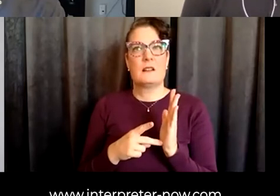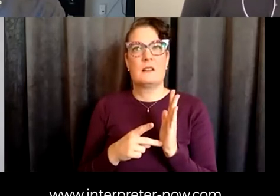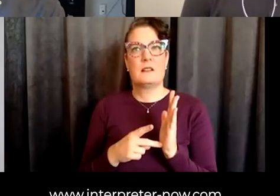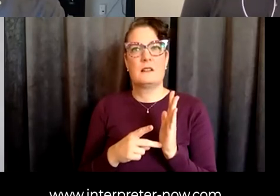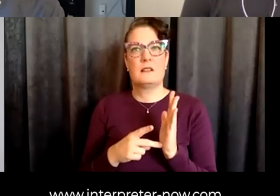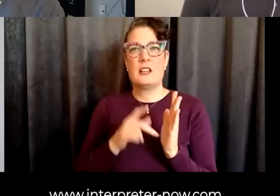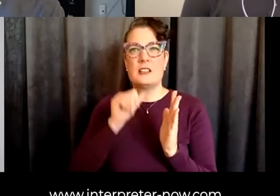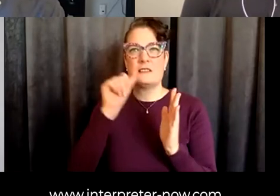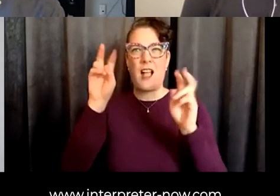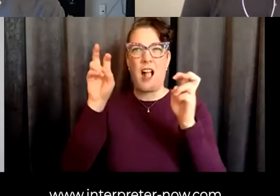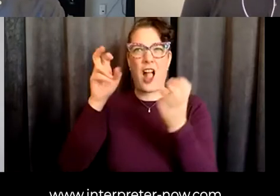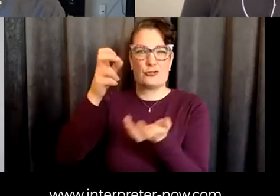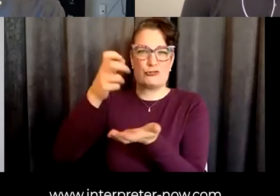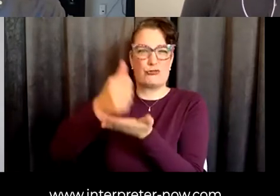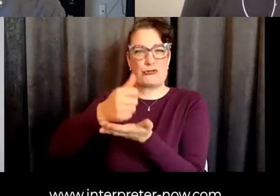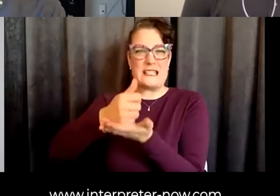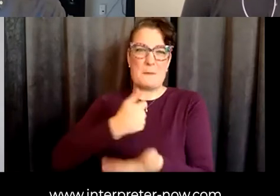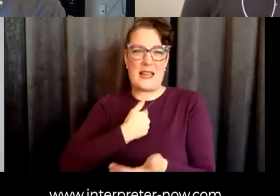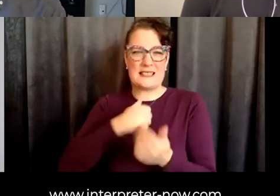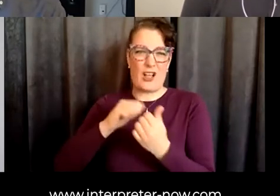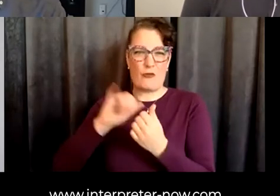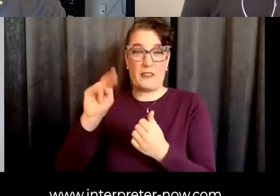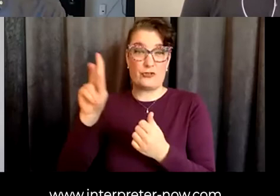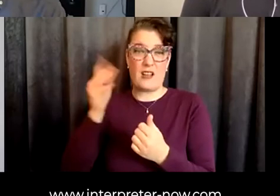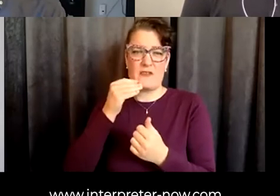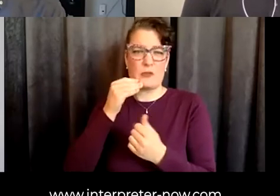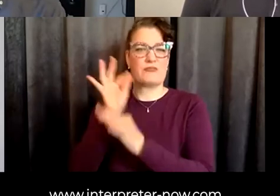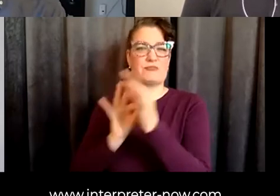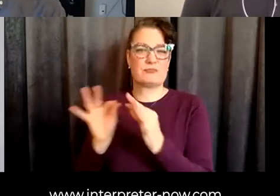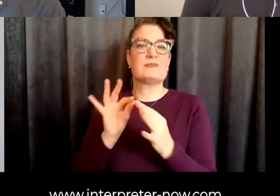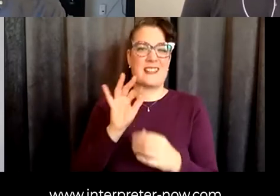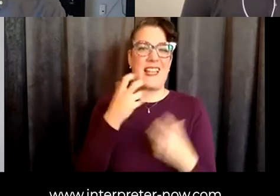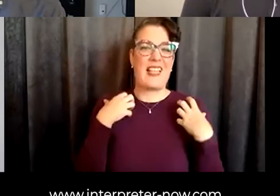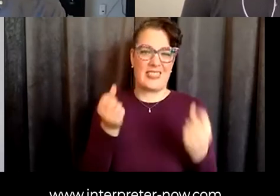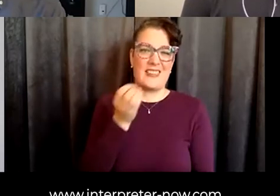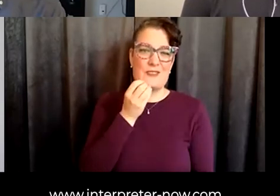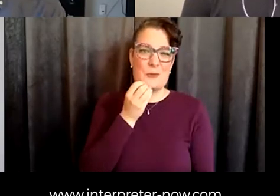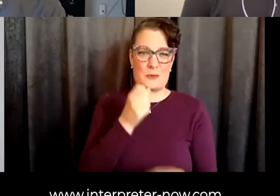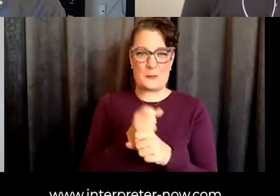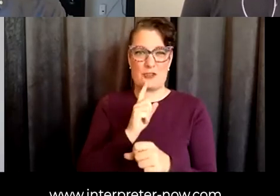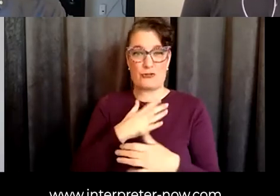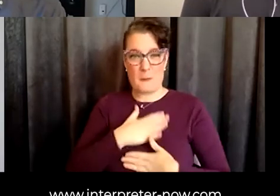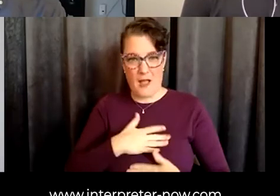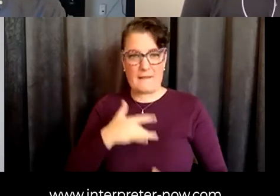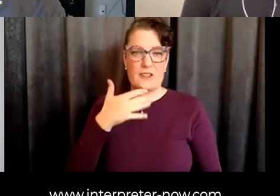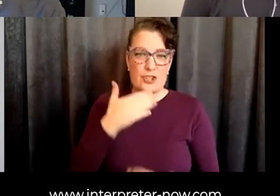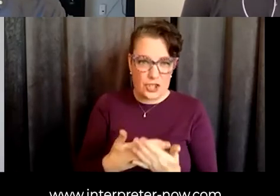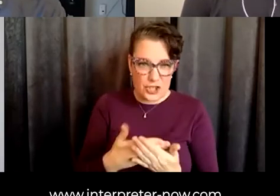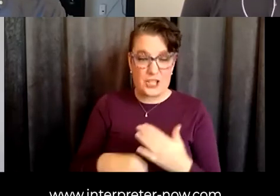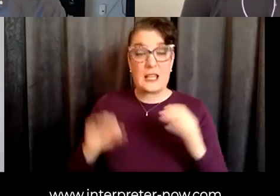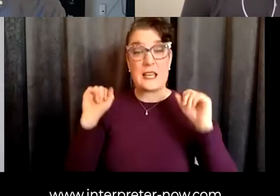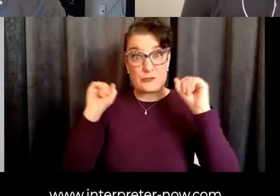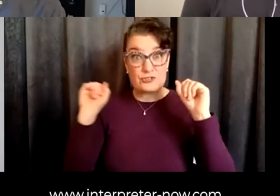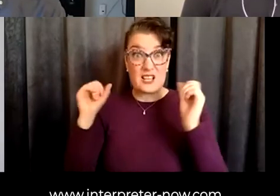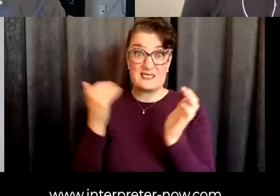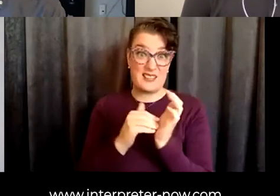treating myself with junk food. I was treating myself with healthy food and making sure that my body felt good. And that exercise, again,